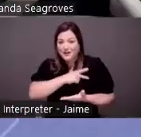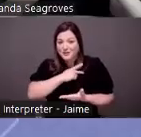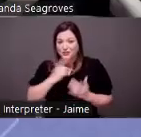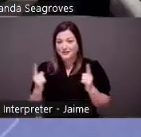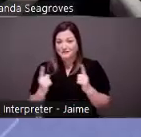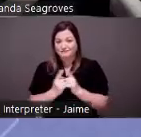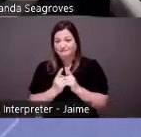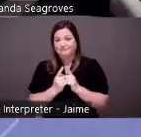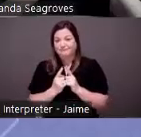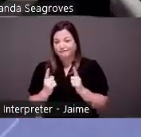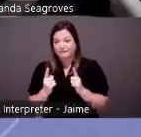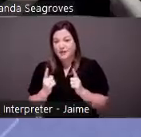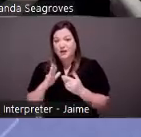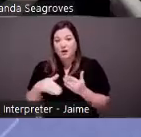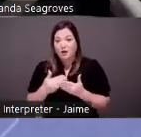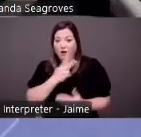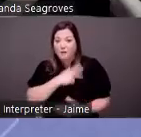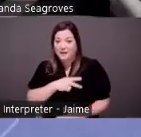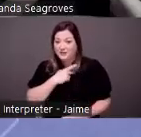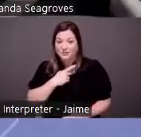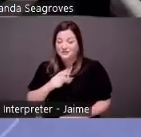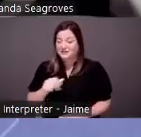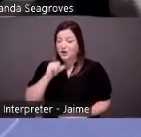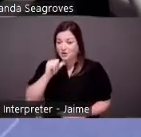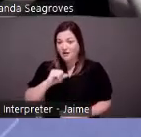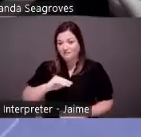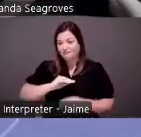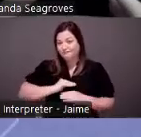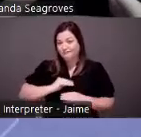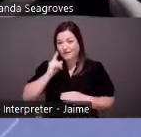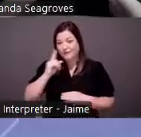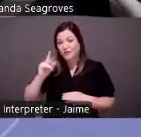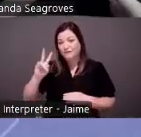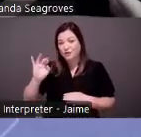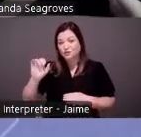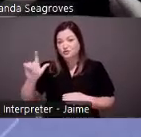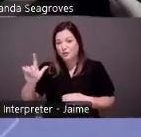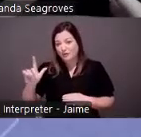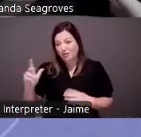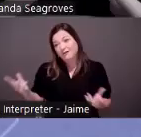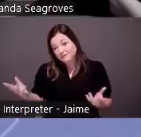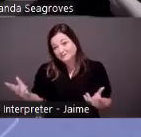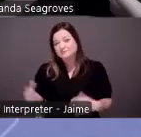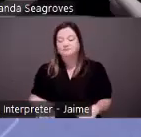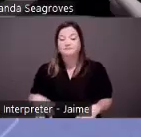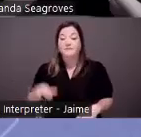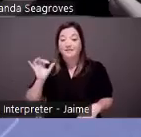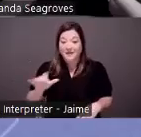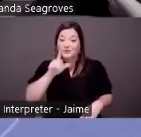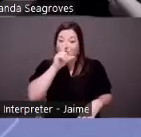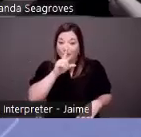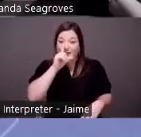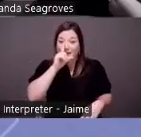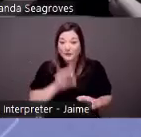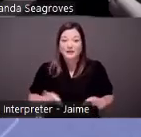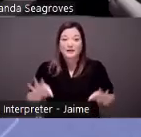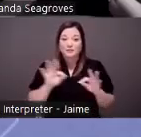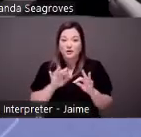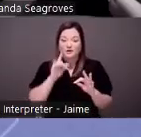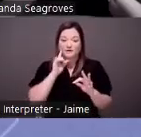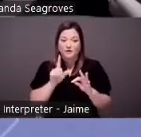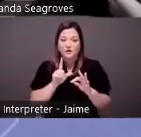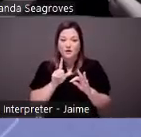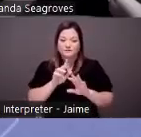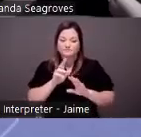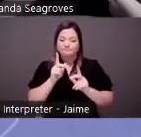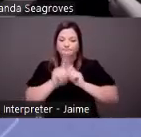and not all patients are suitable or suited for virtual care. And that is really important in the triage step. So when a